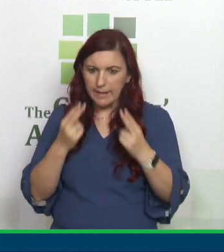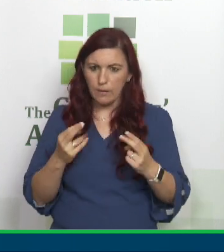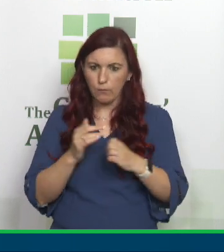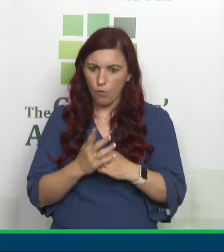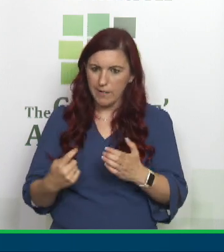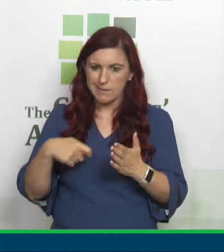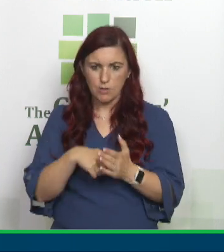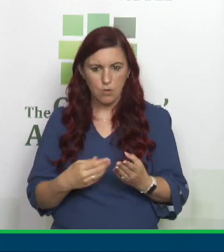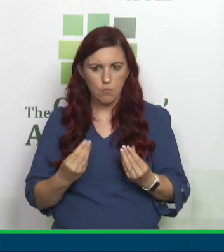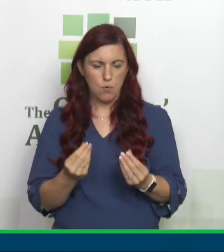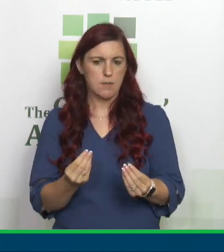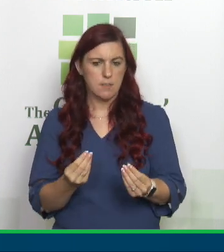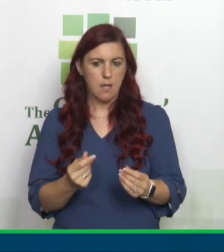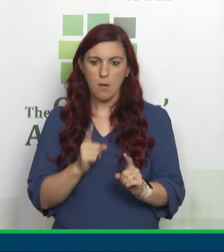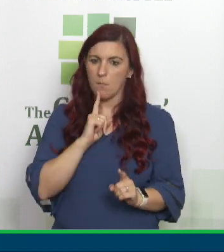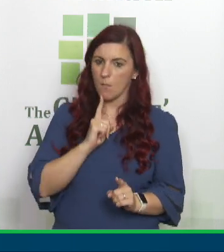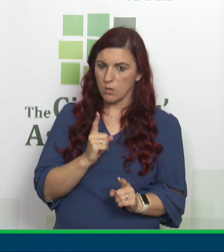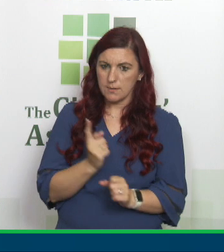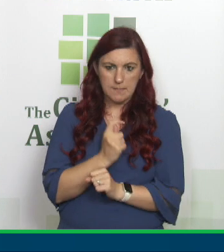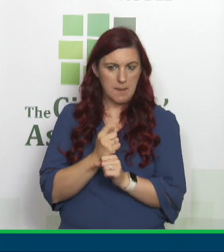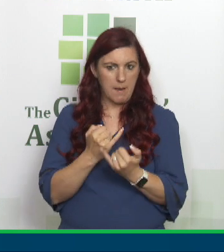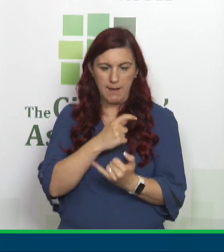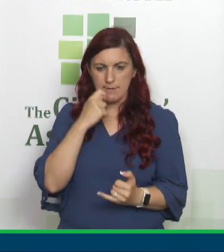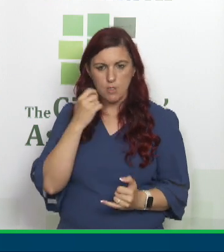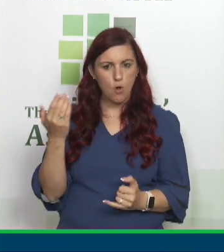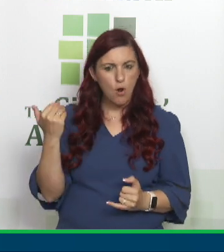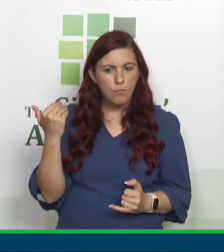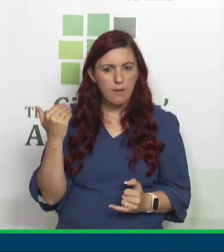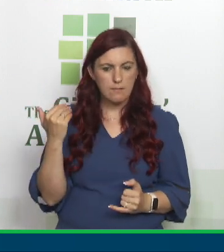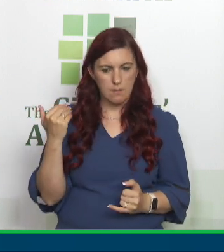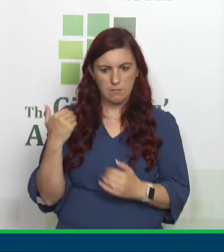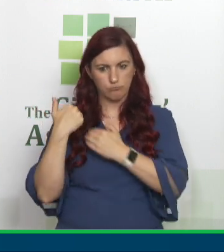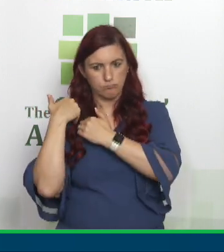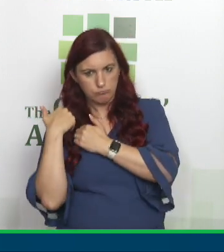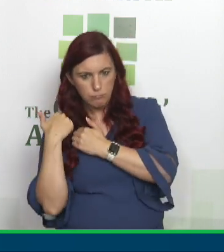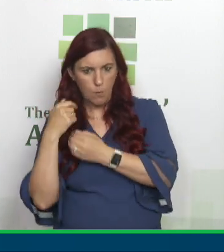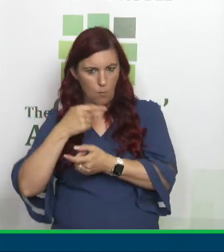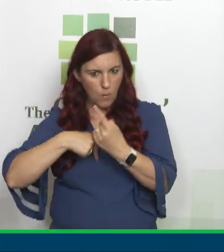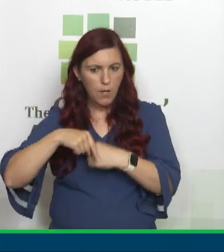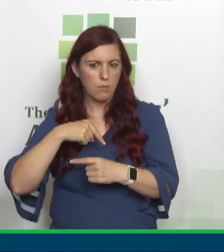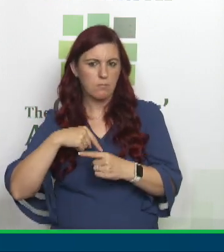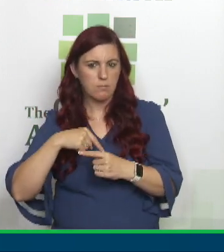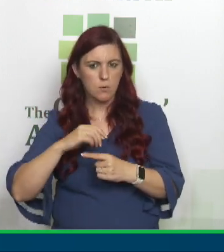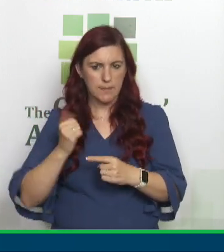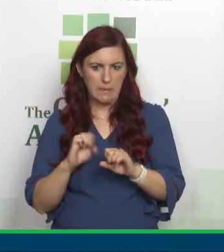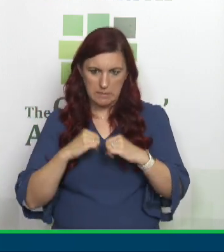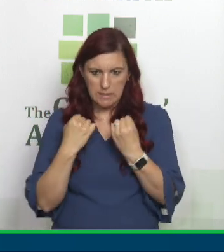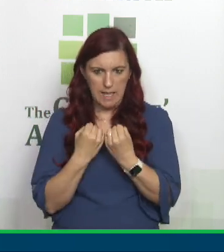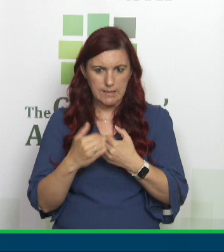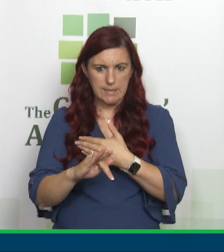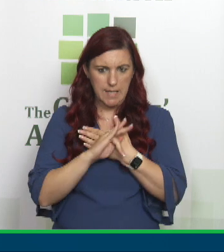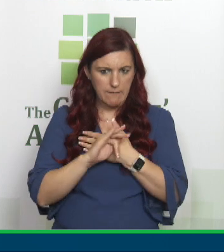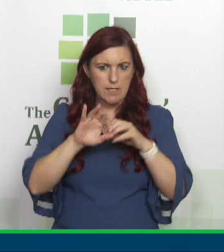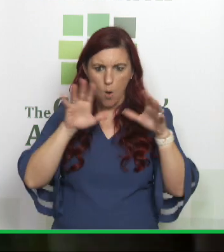additional resourcing. However, as I said earlier, it is incumbent on us and on Garda Síochána to keep society safe as a